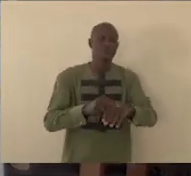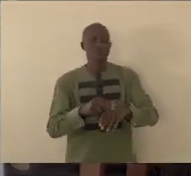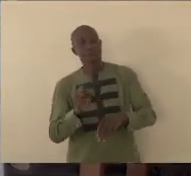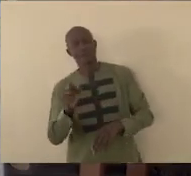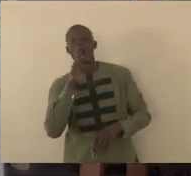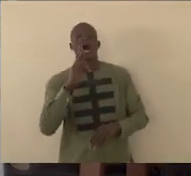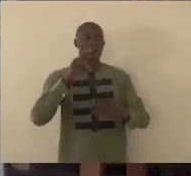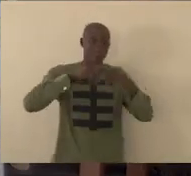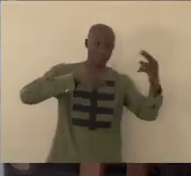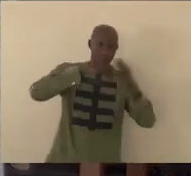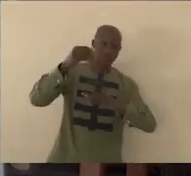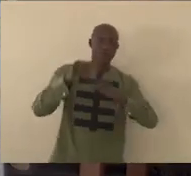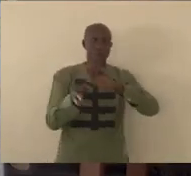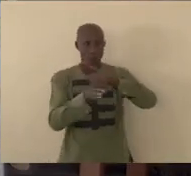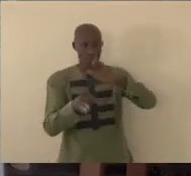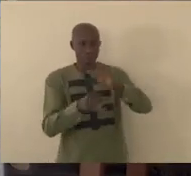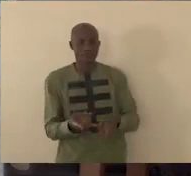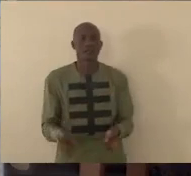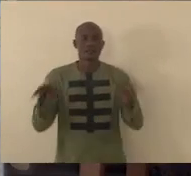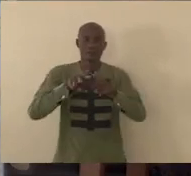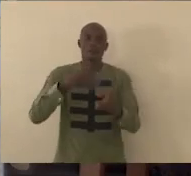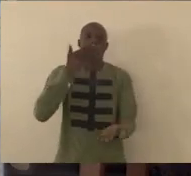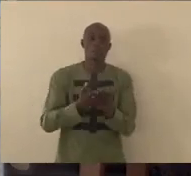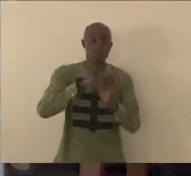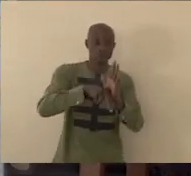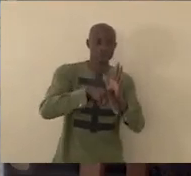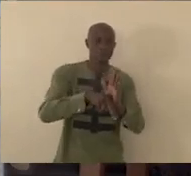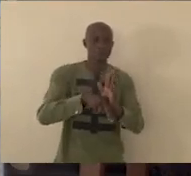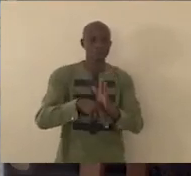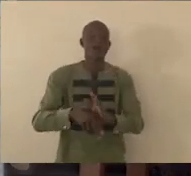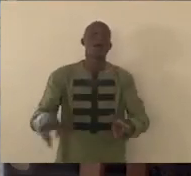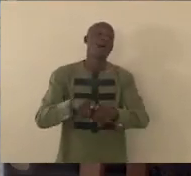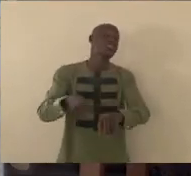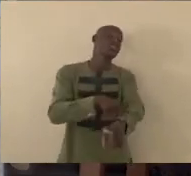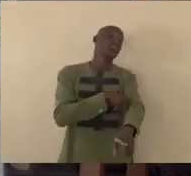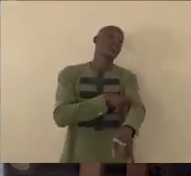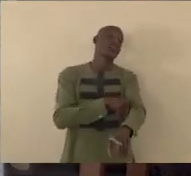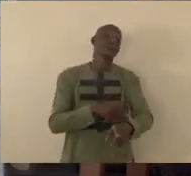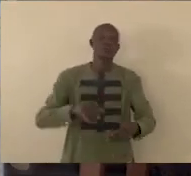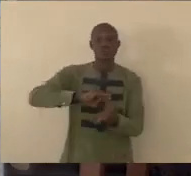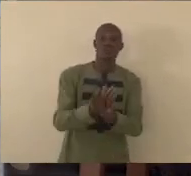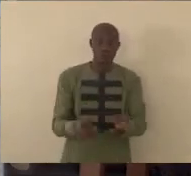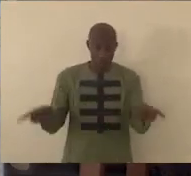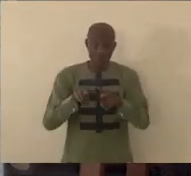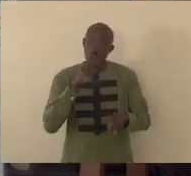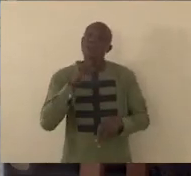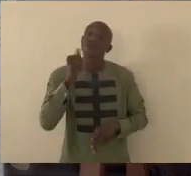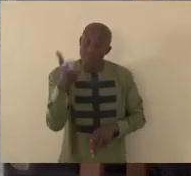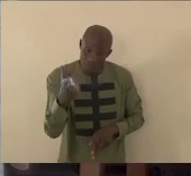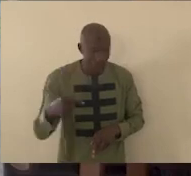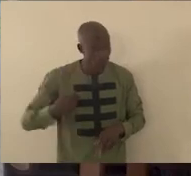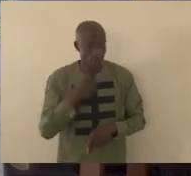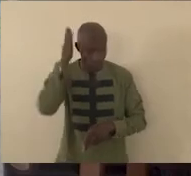Nations are built on fundamental values. And as long as those values are not there, we cannot make